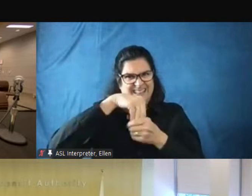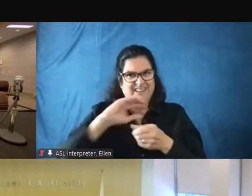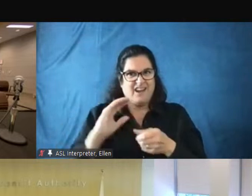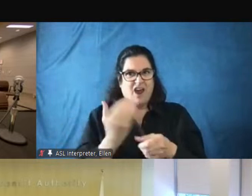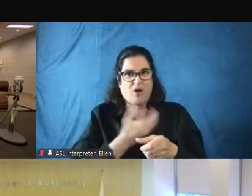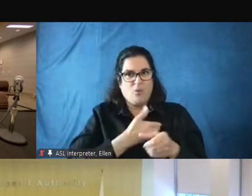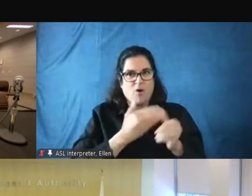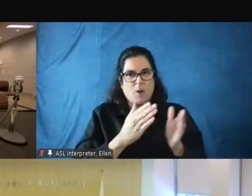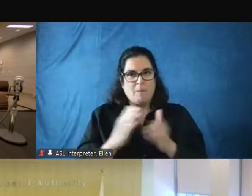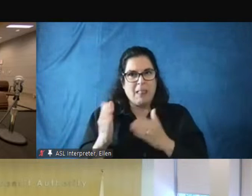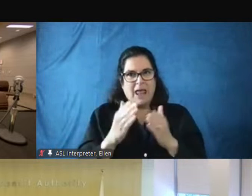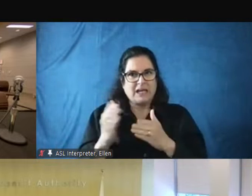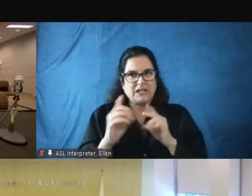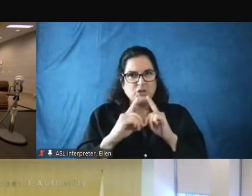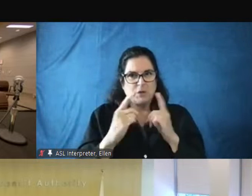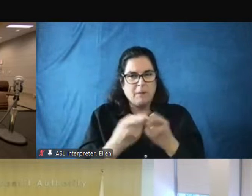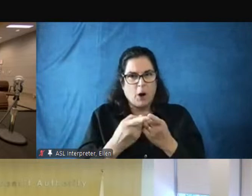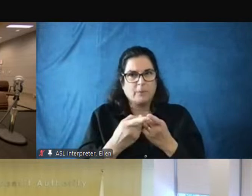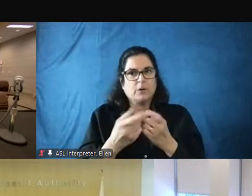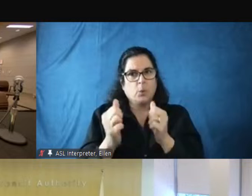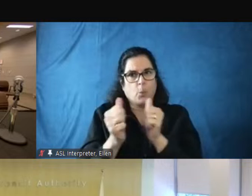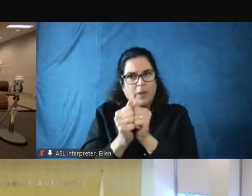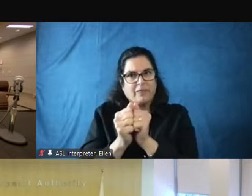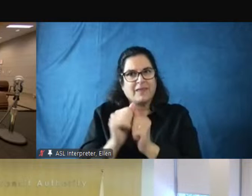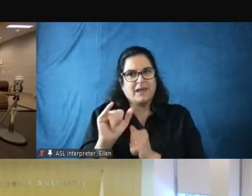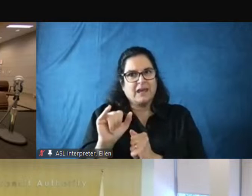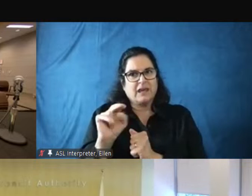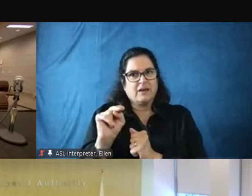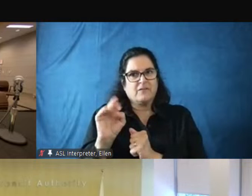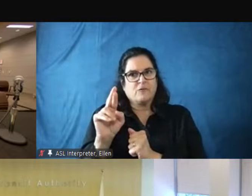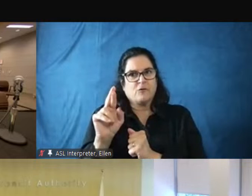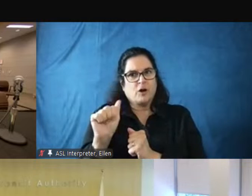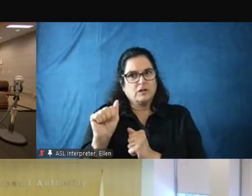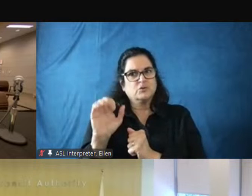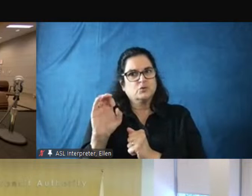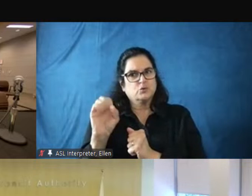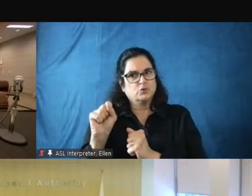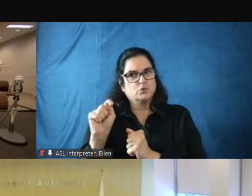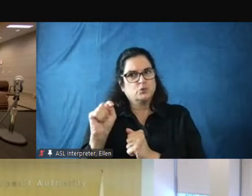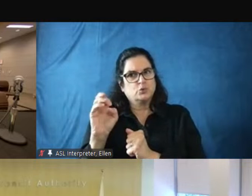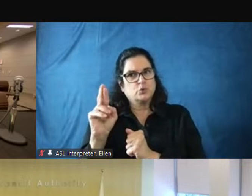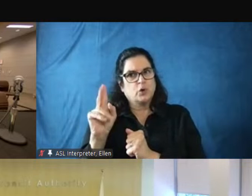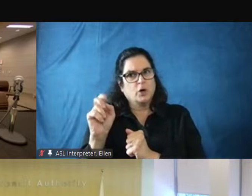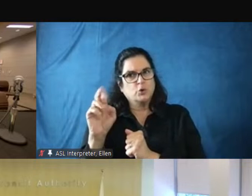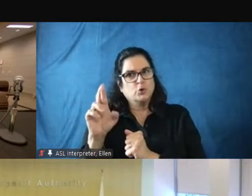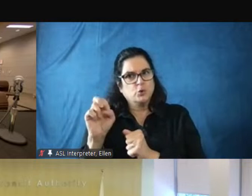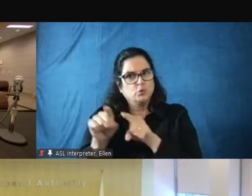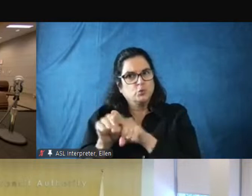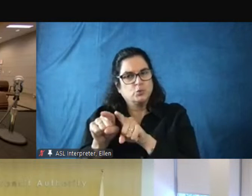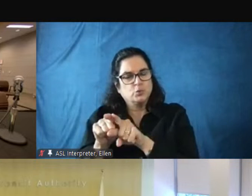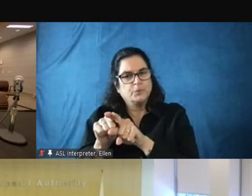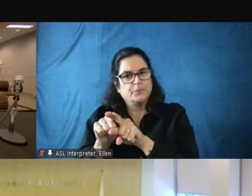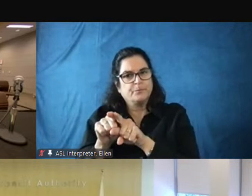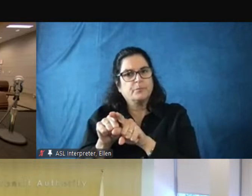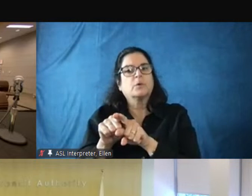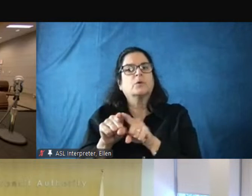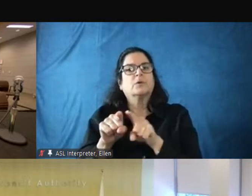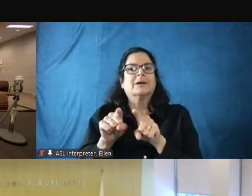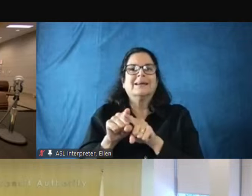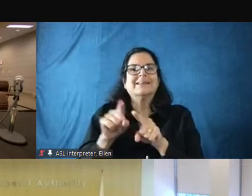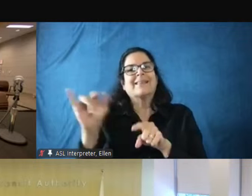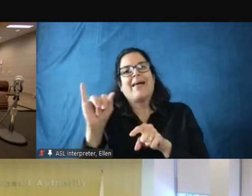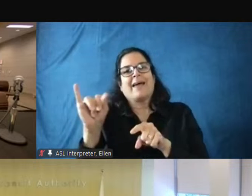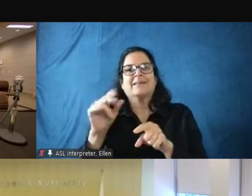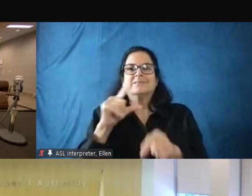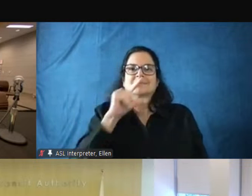close coordination with infrastructure as part of that effort. I think to some degree, you're almost having a chicken and the egg conversation,